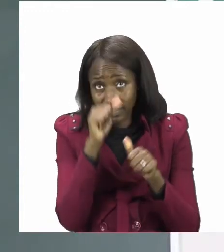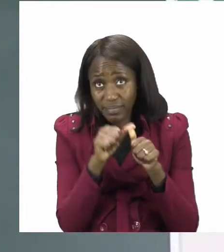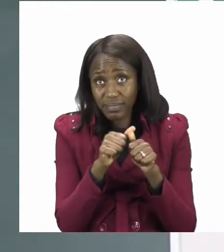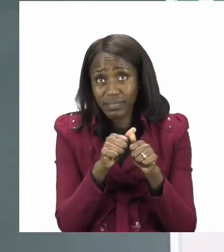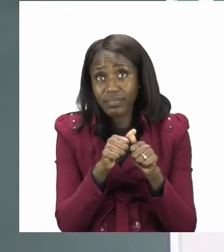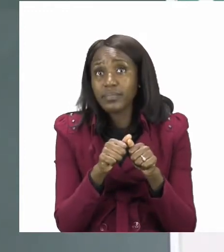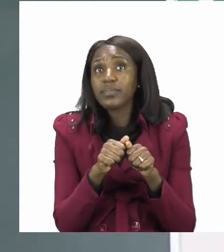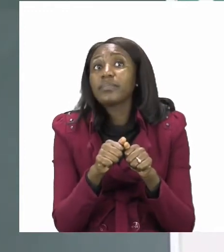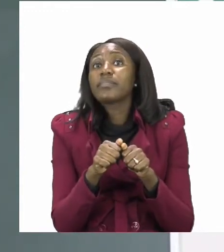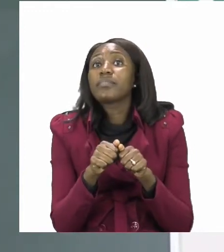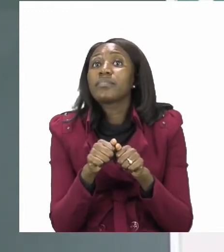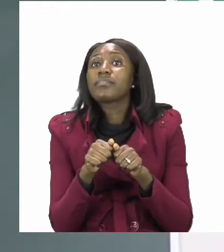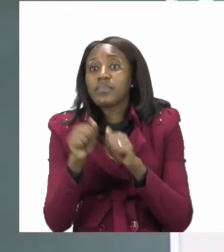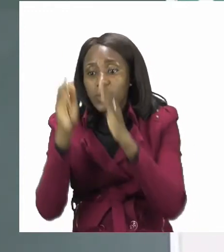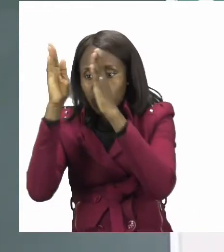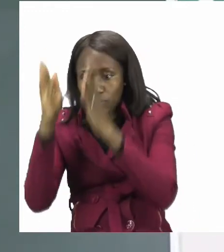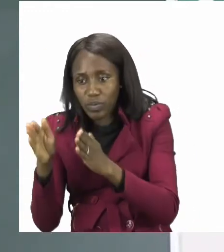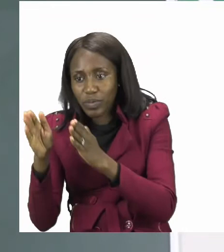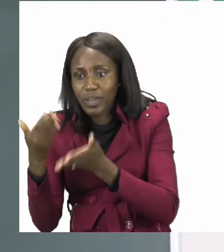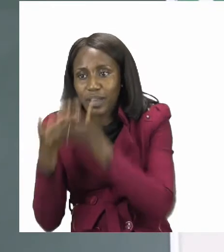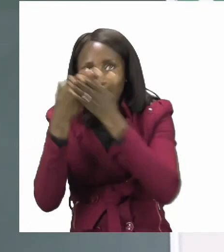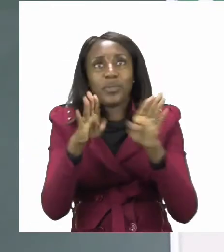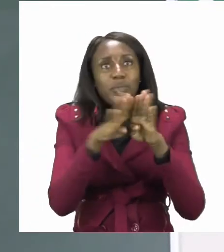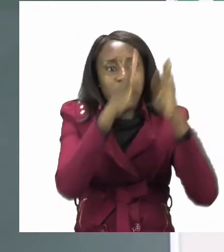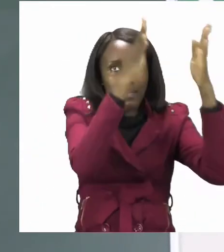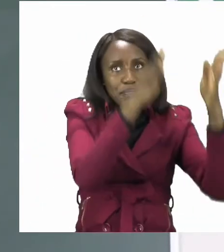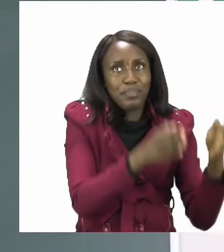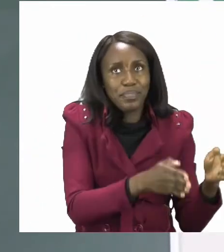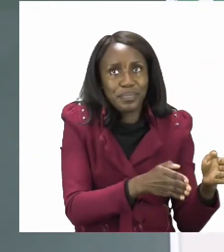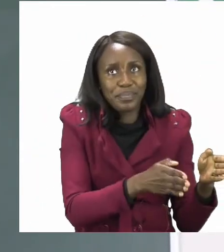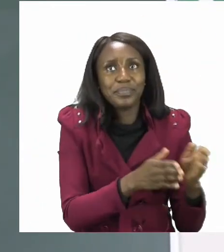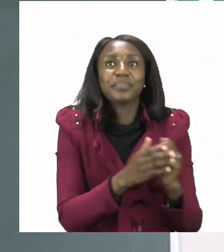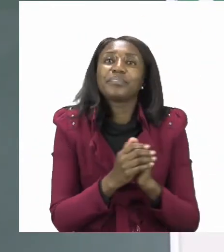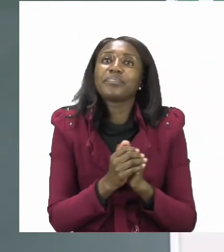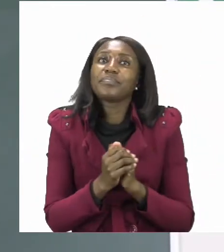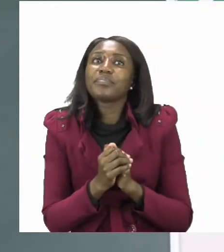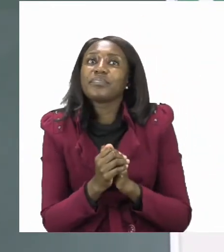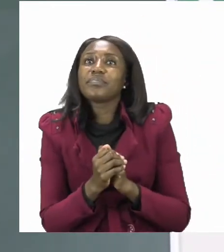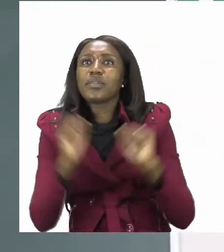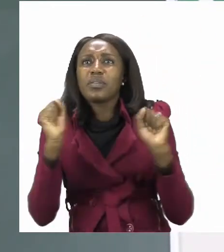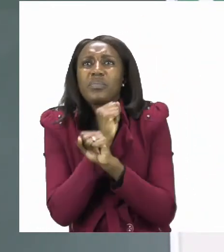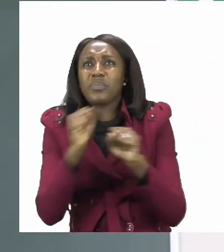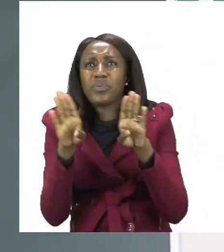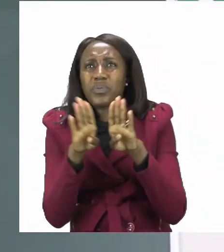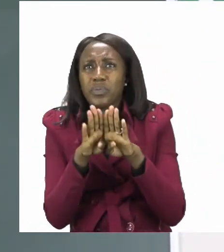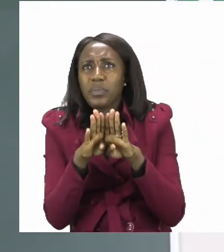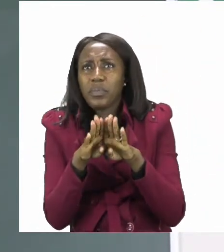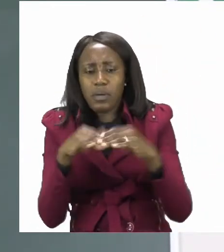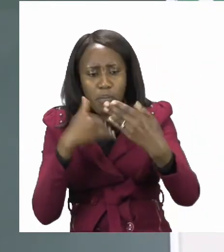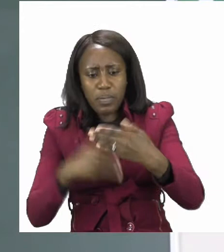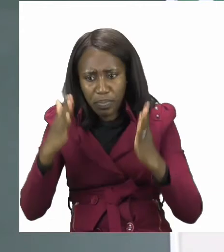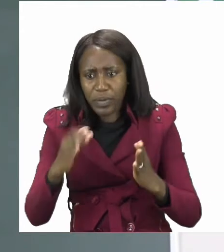the 3D shapes. This is why we're able to pair them together, because we cannot make these shapes without